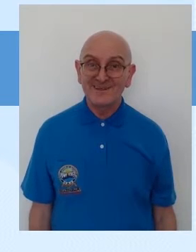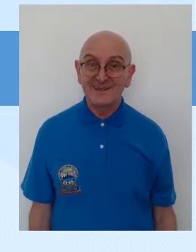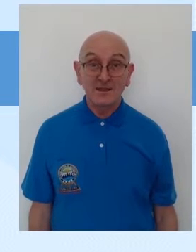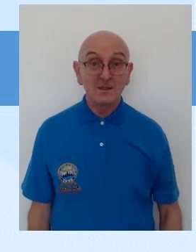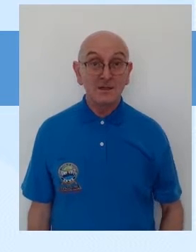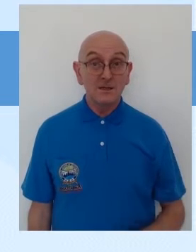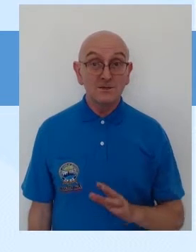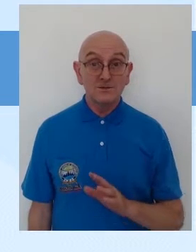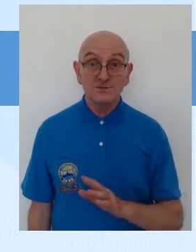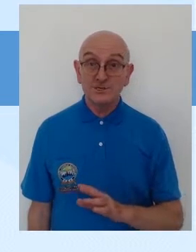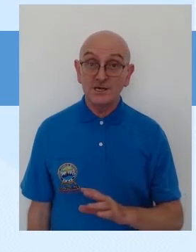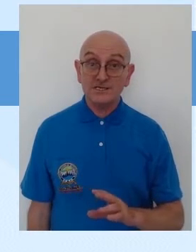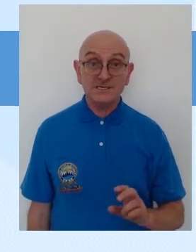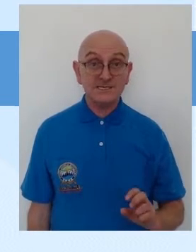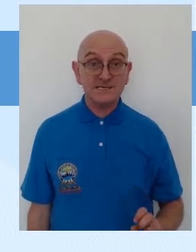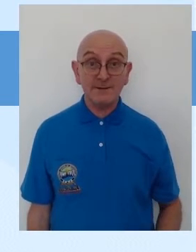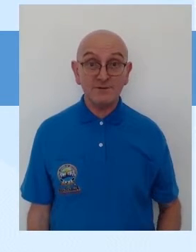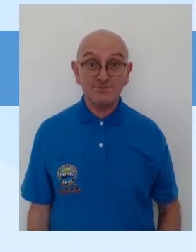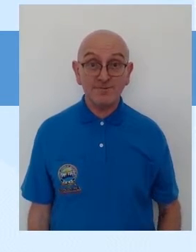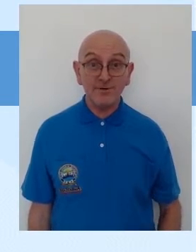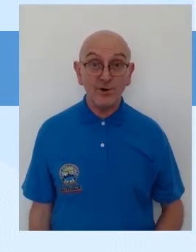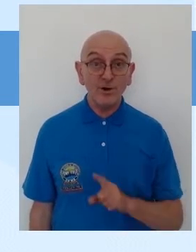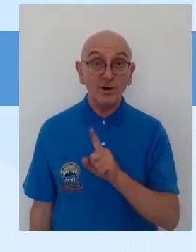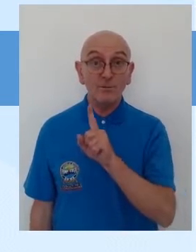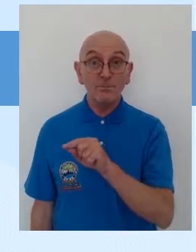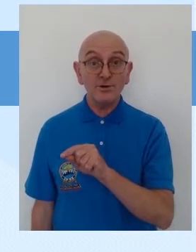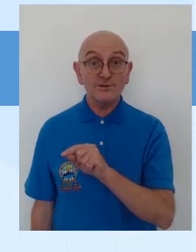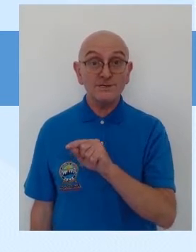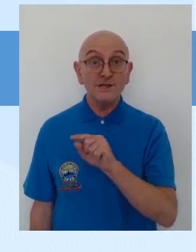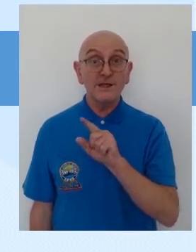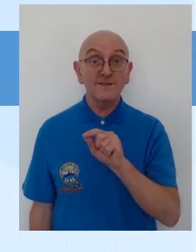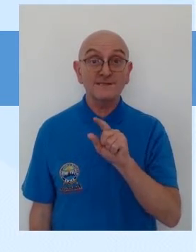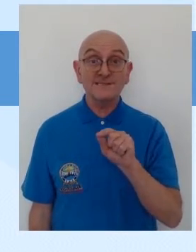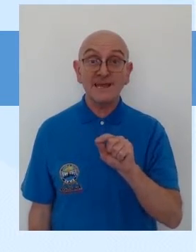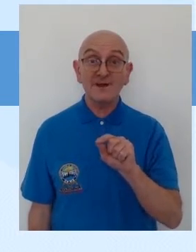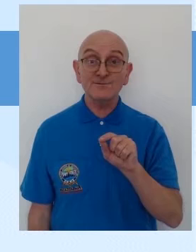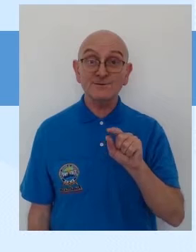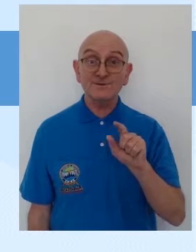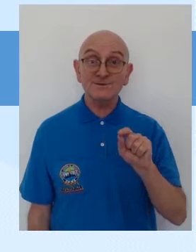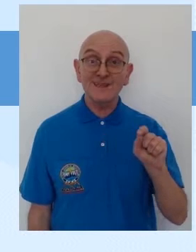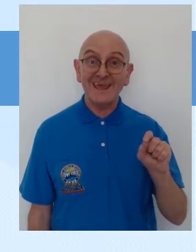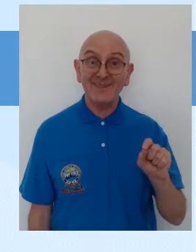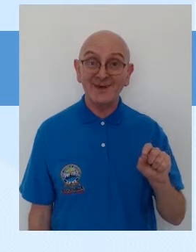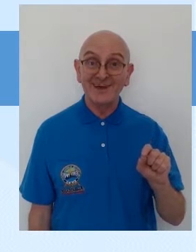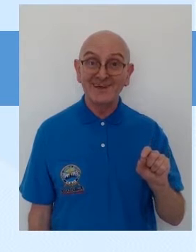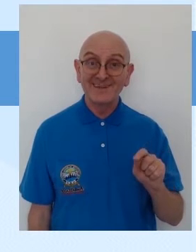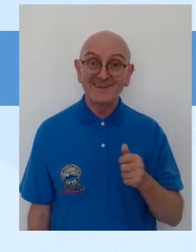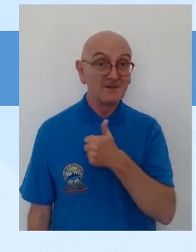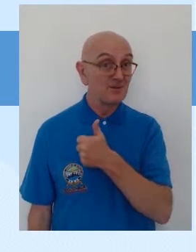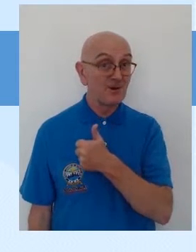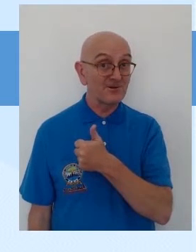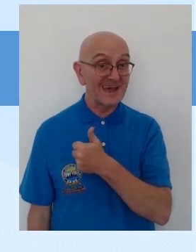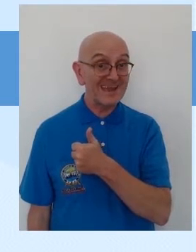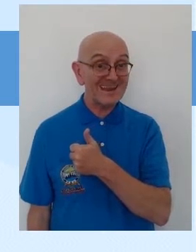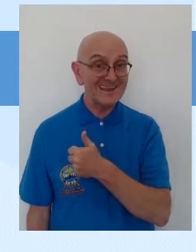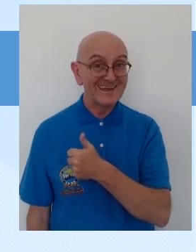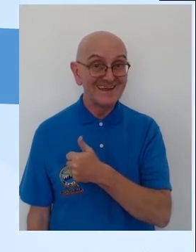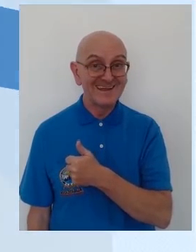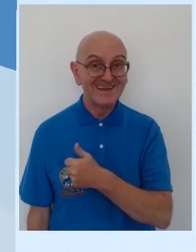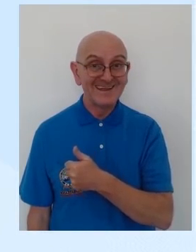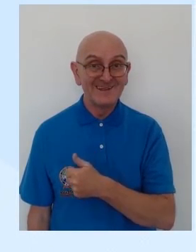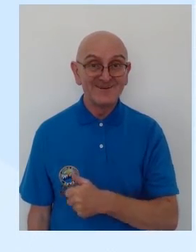good. Just the same as before, put the sounds together.